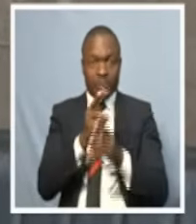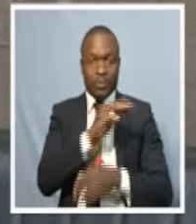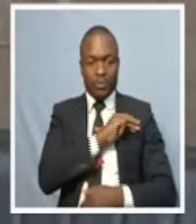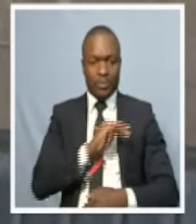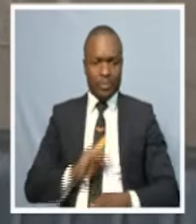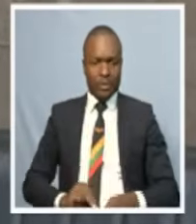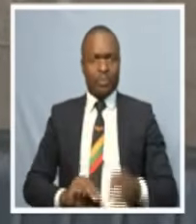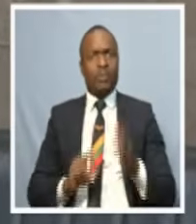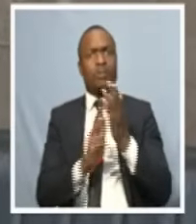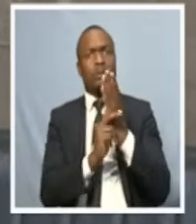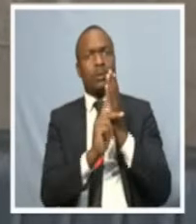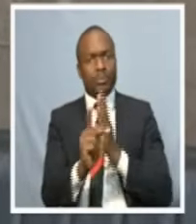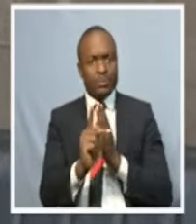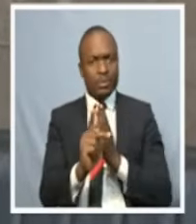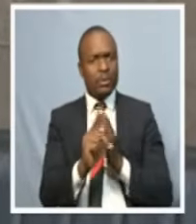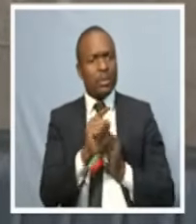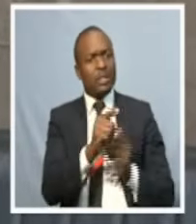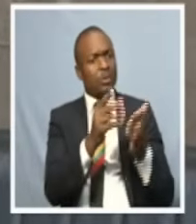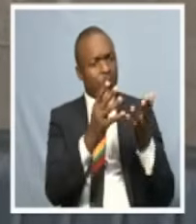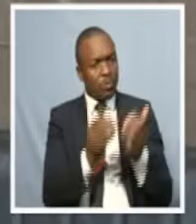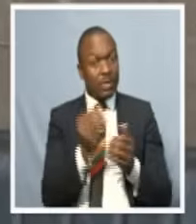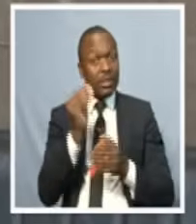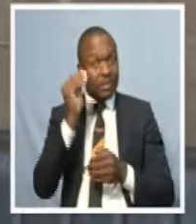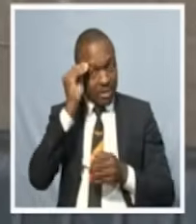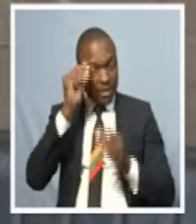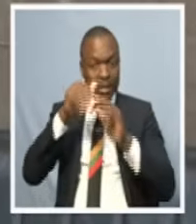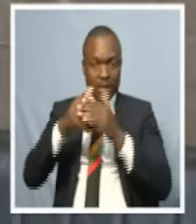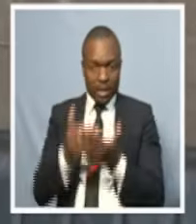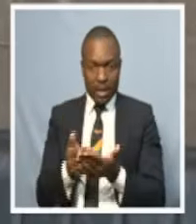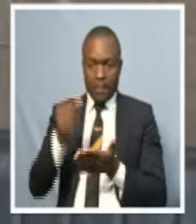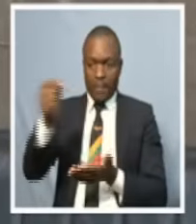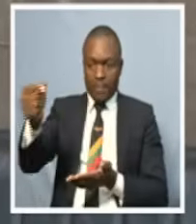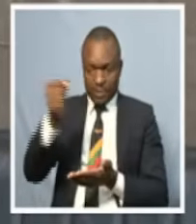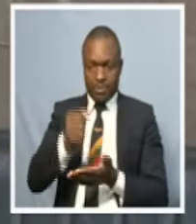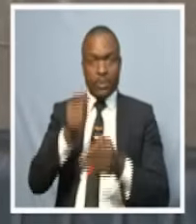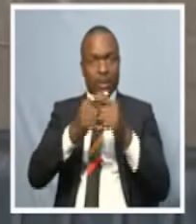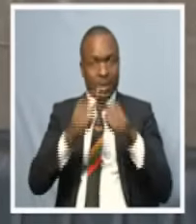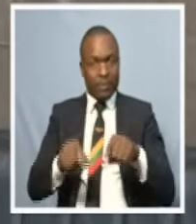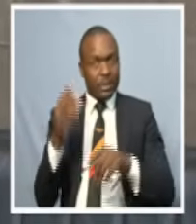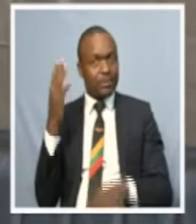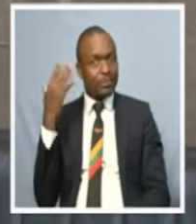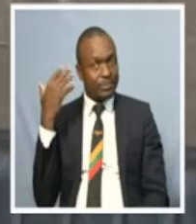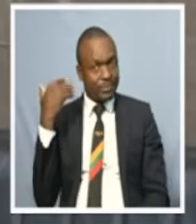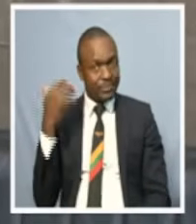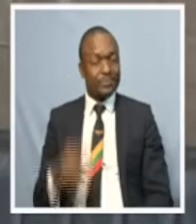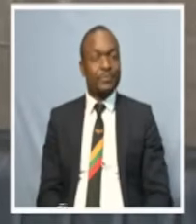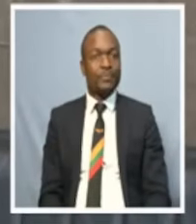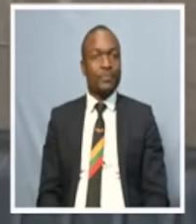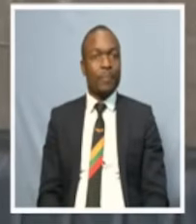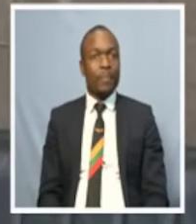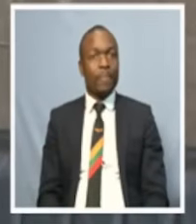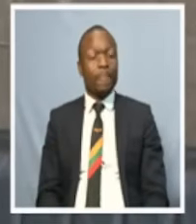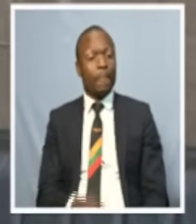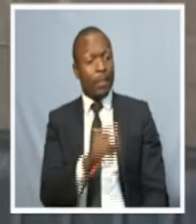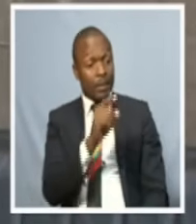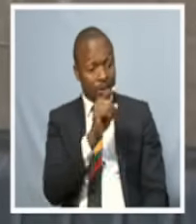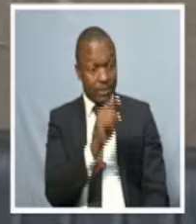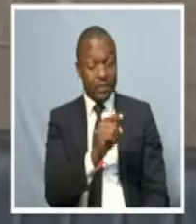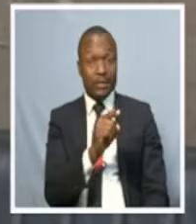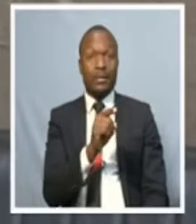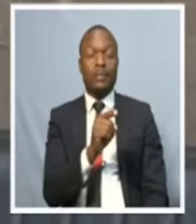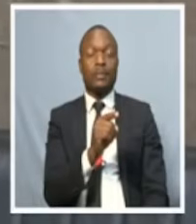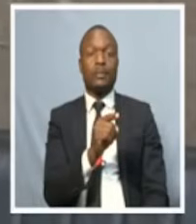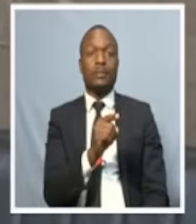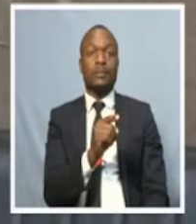Kwacha wanted to know how the recruitment was done in the past. He is